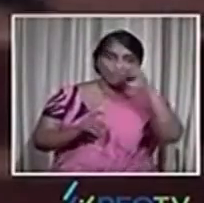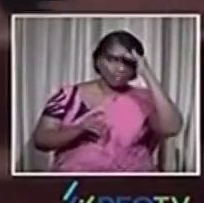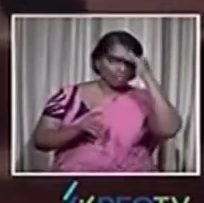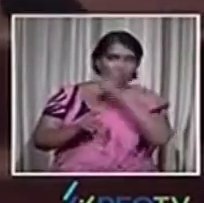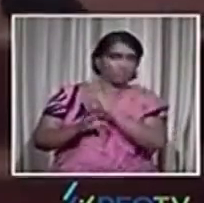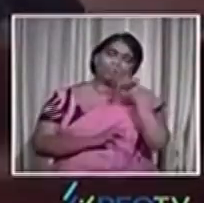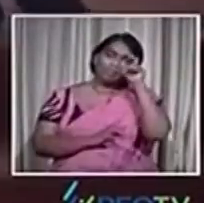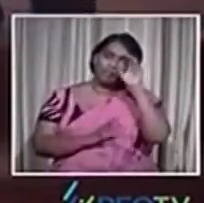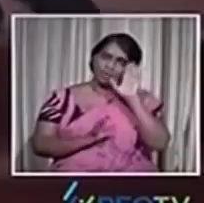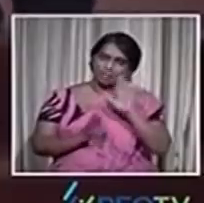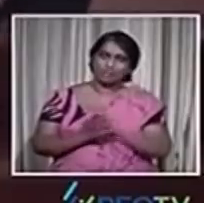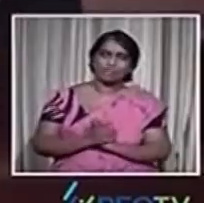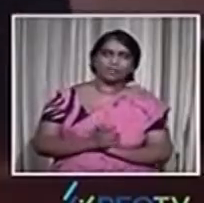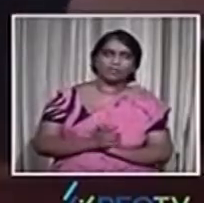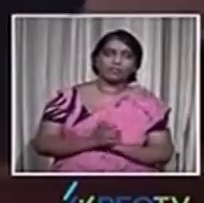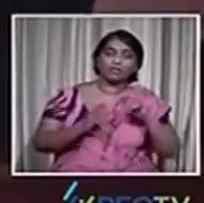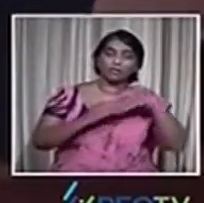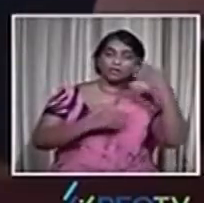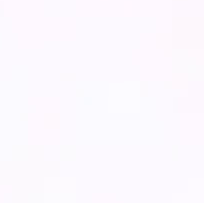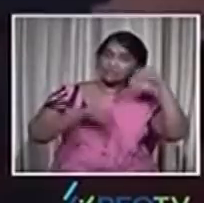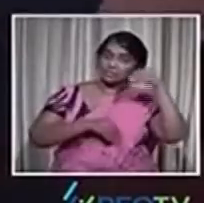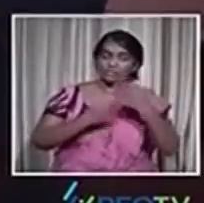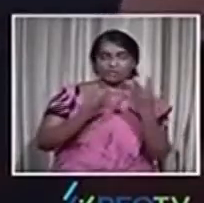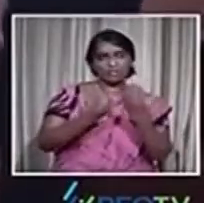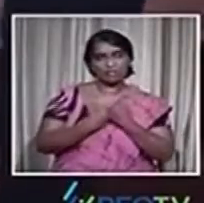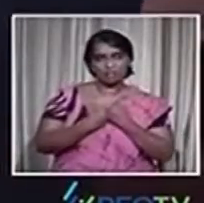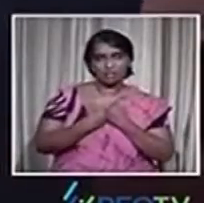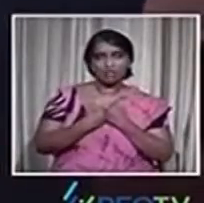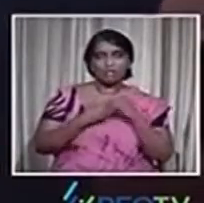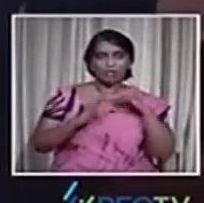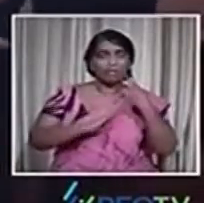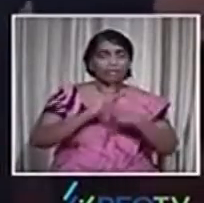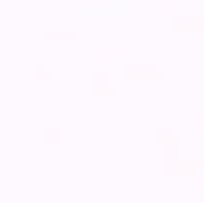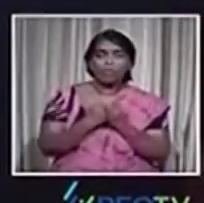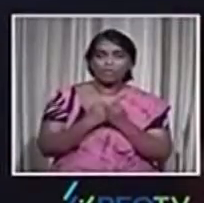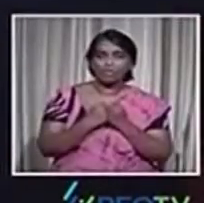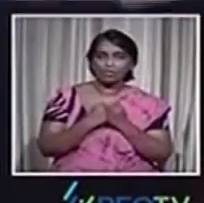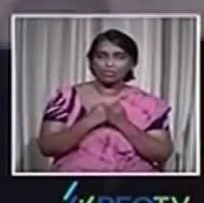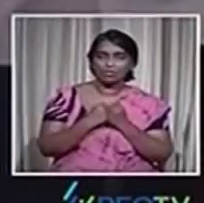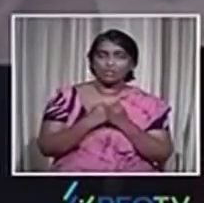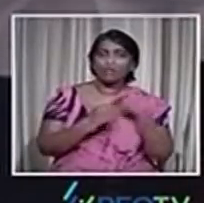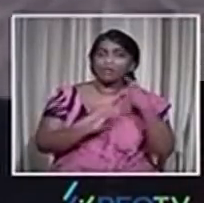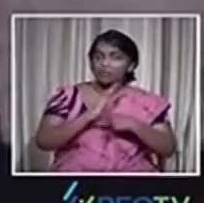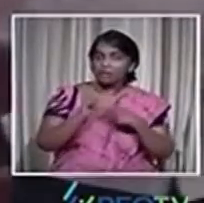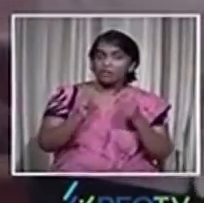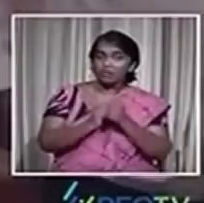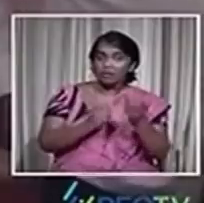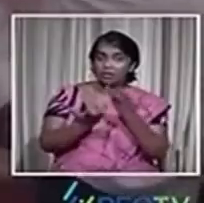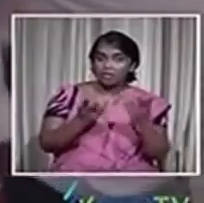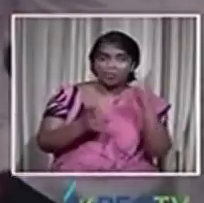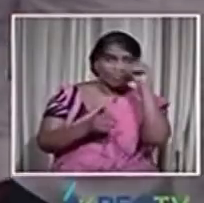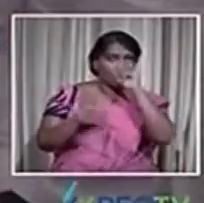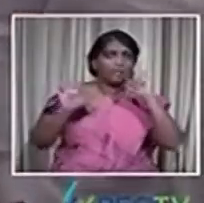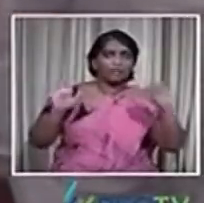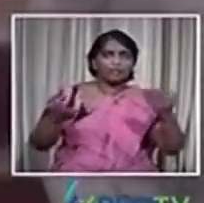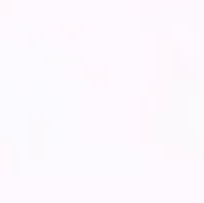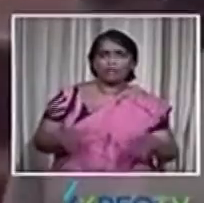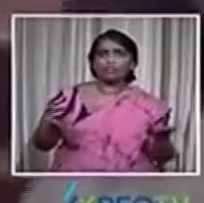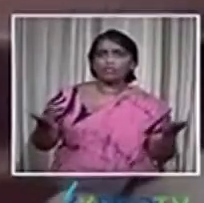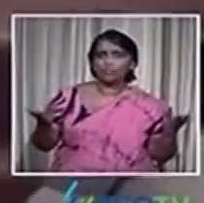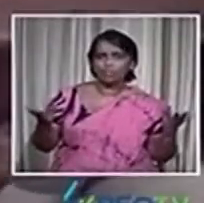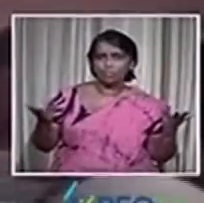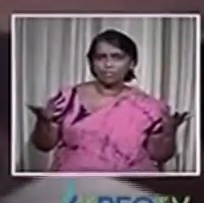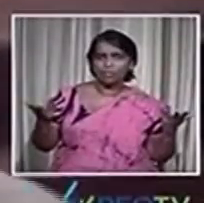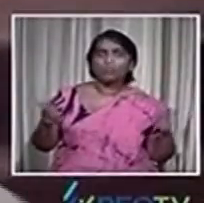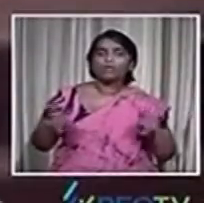something we can do. There is no point drawing a salary of 250,000 rupees if the people are suffering. There was a party leaders meeting